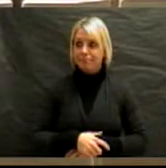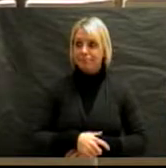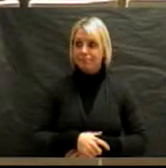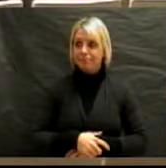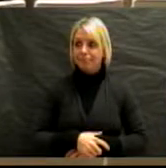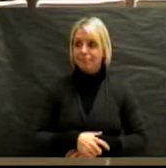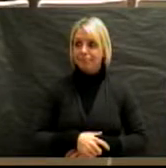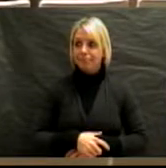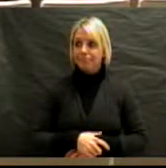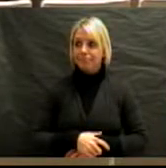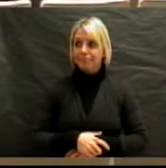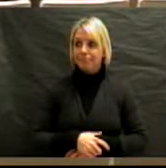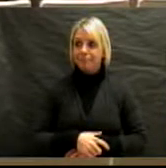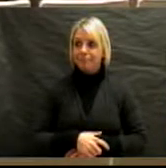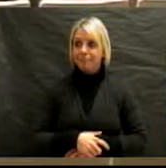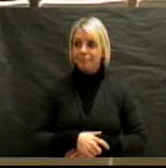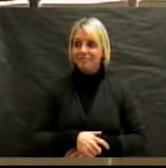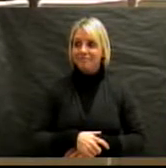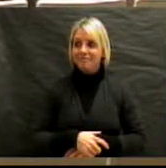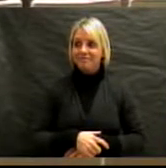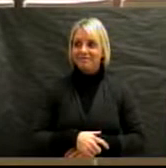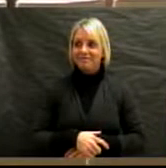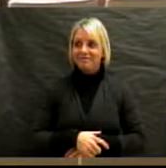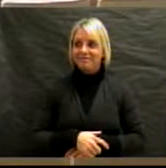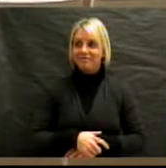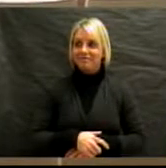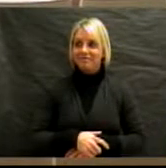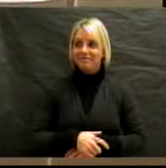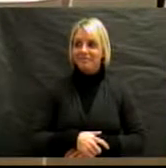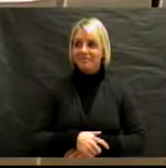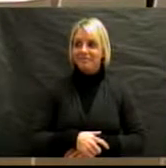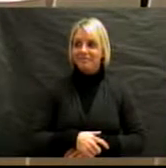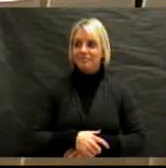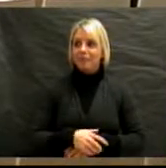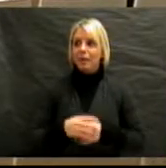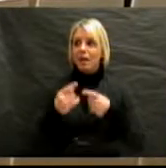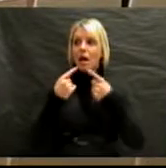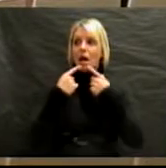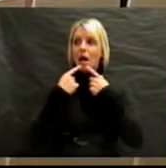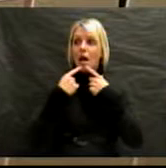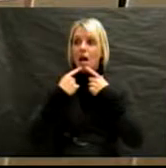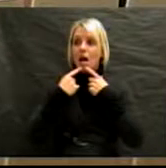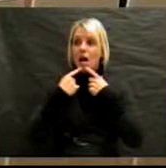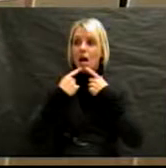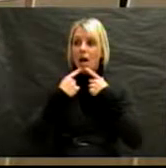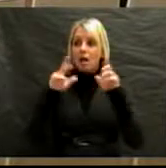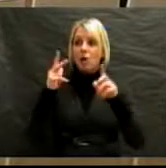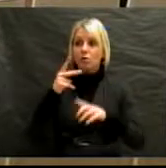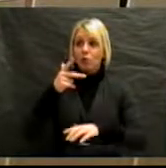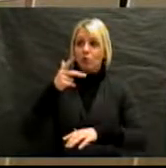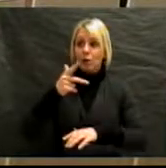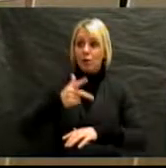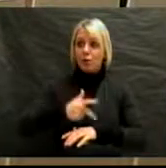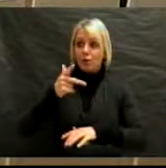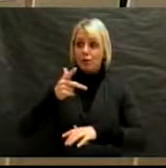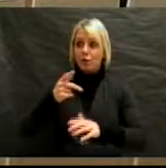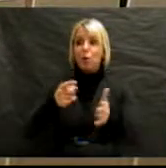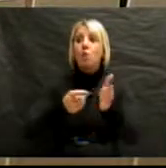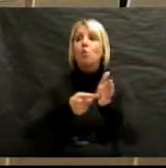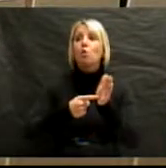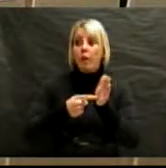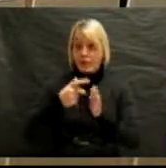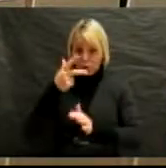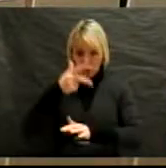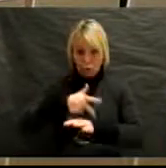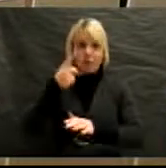All right. You have to announce it 3 times, I think. Request 3 times for nominations. Yeah, for each, yeah, I